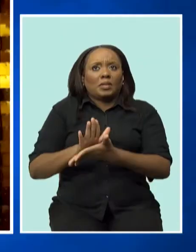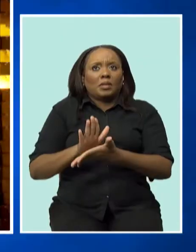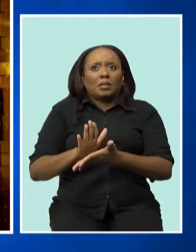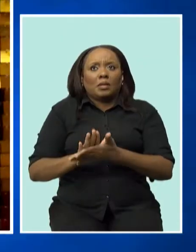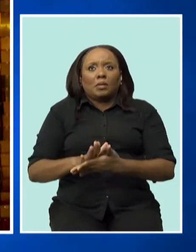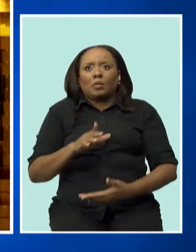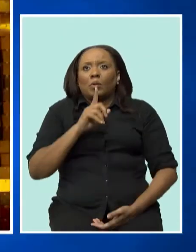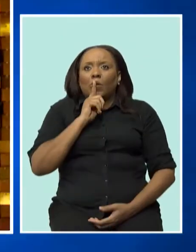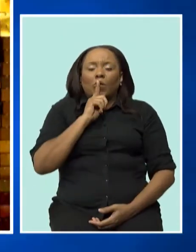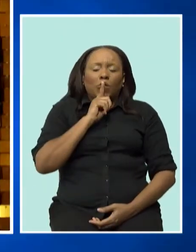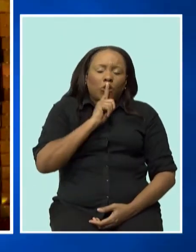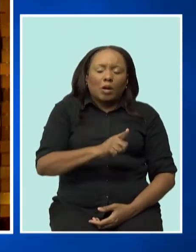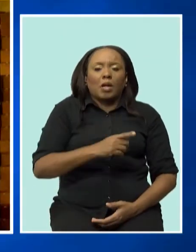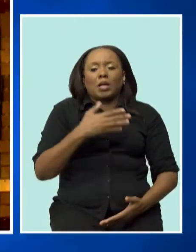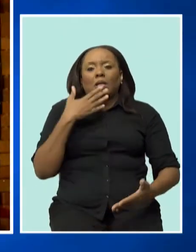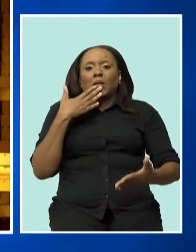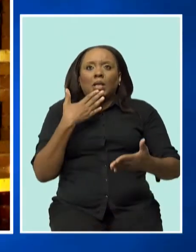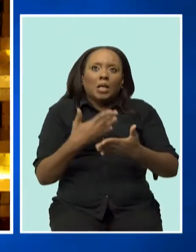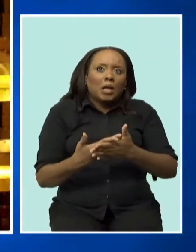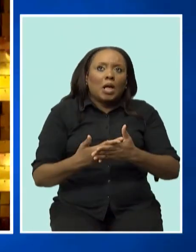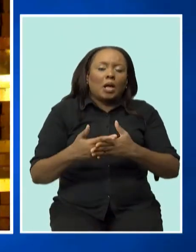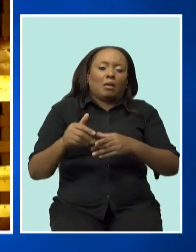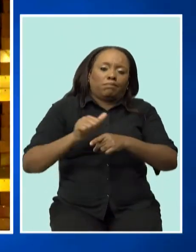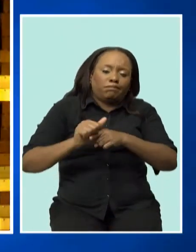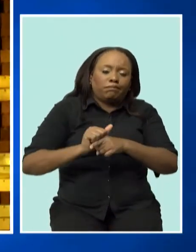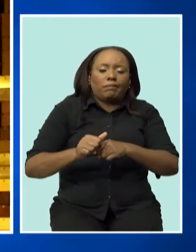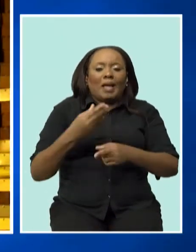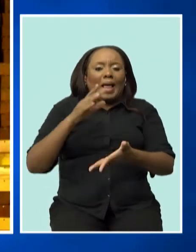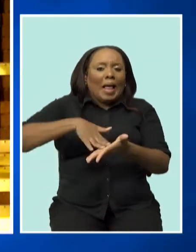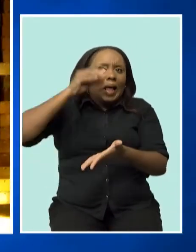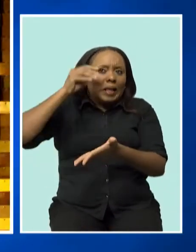Experiential learning at GAMS.